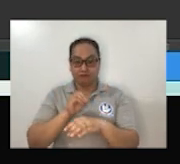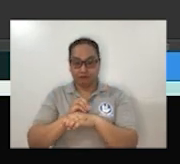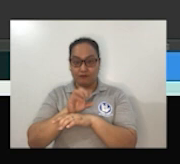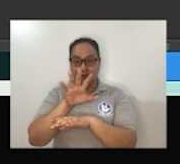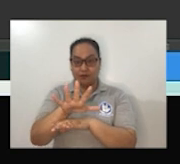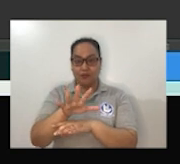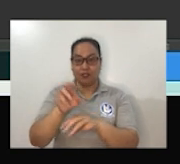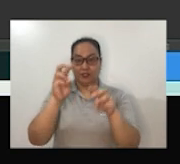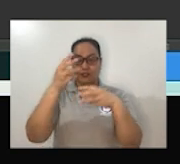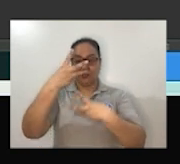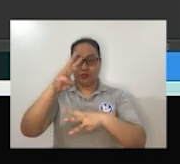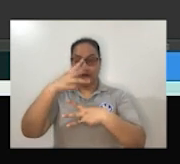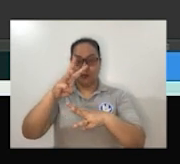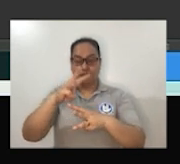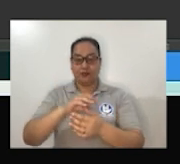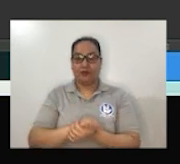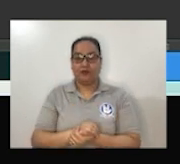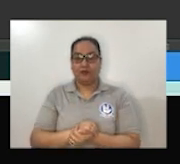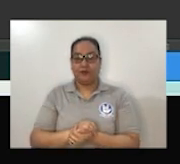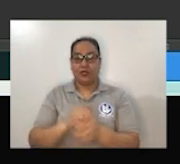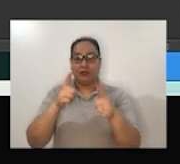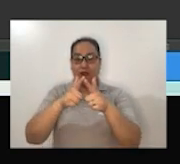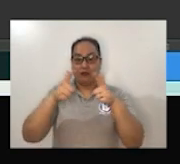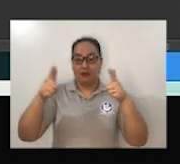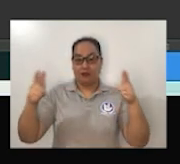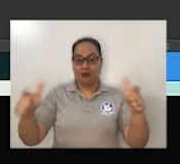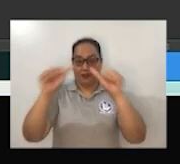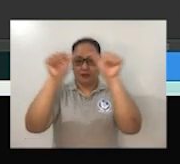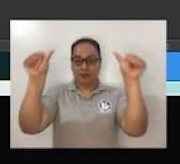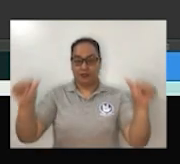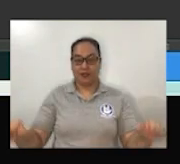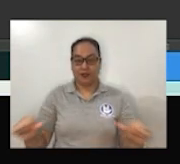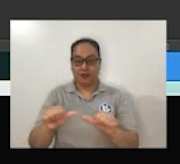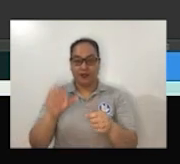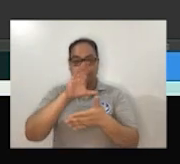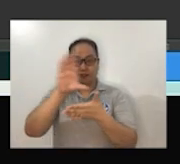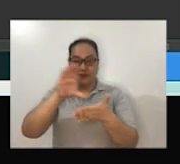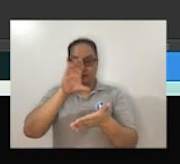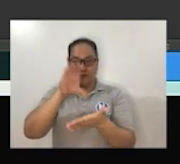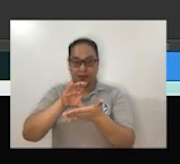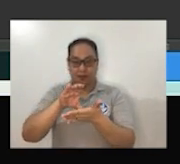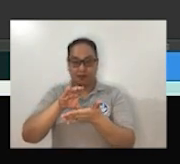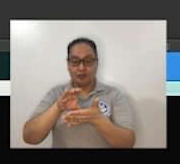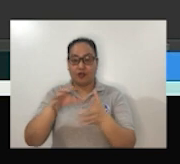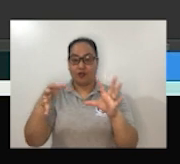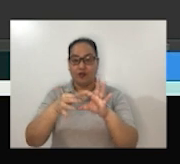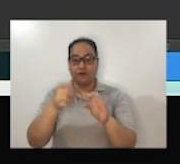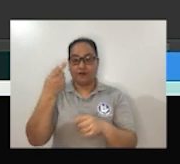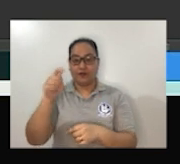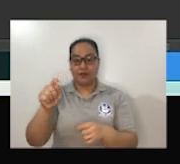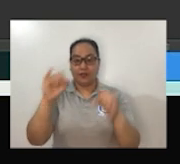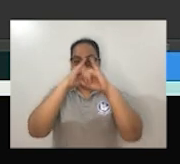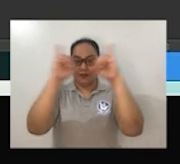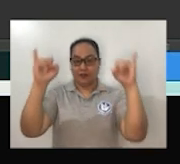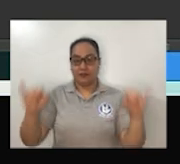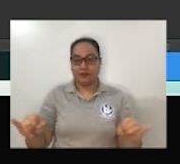window. The document window is the large area in the center of the interface where the image